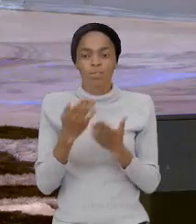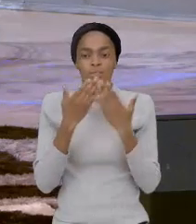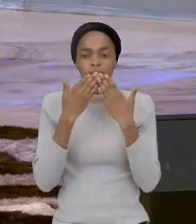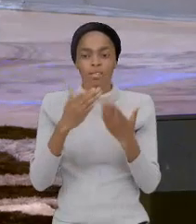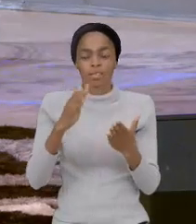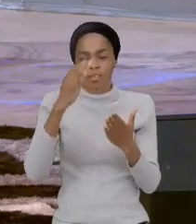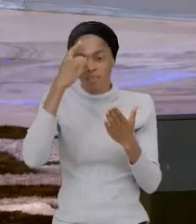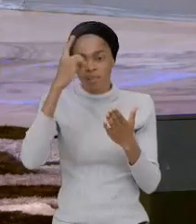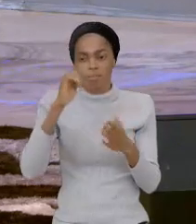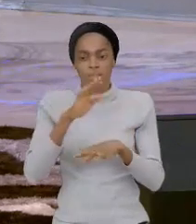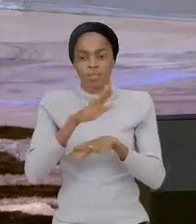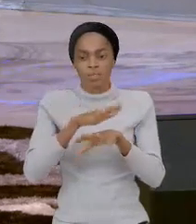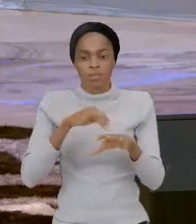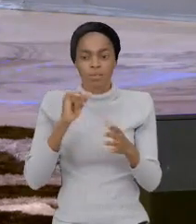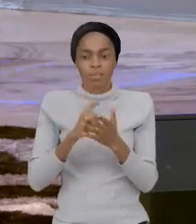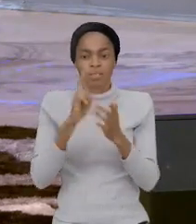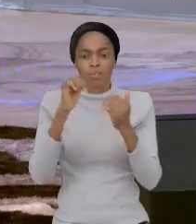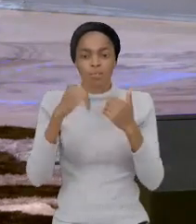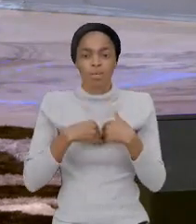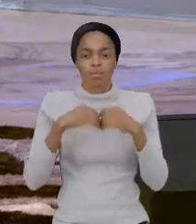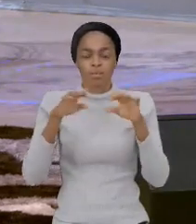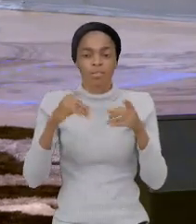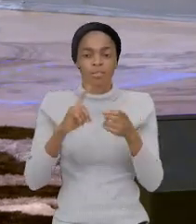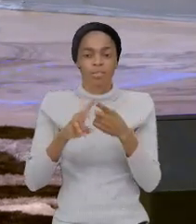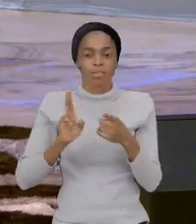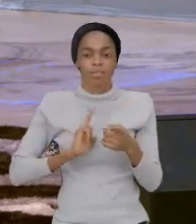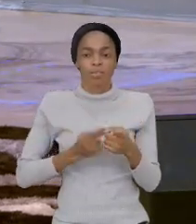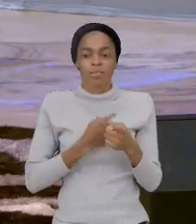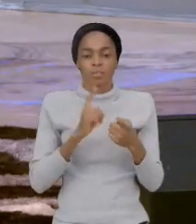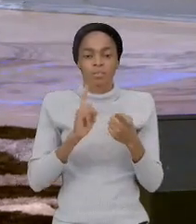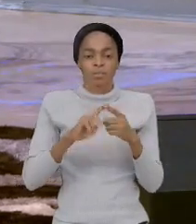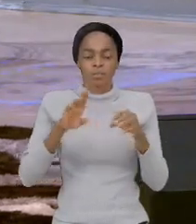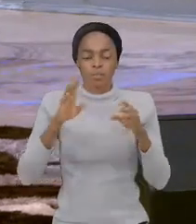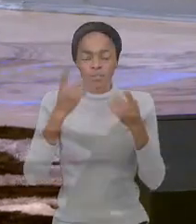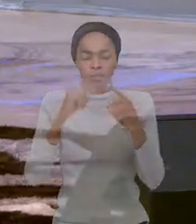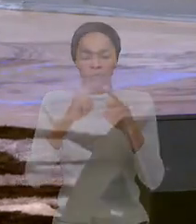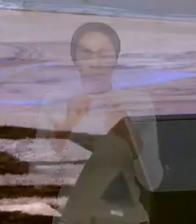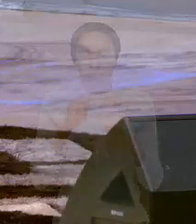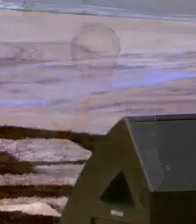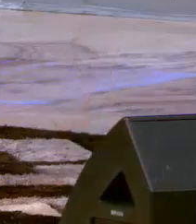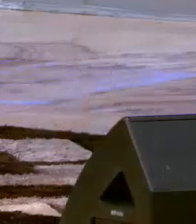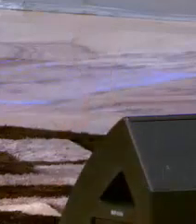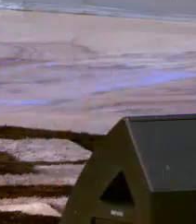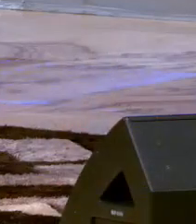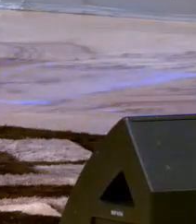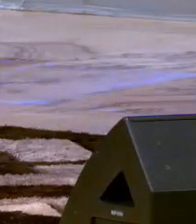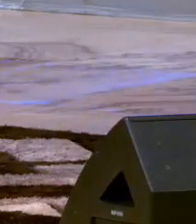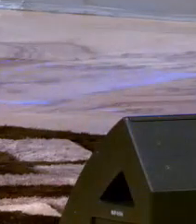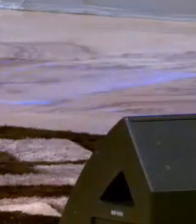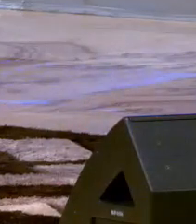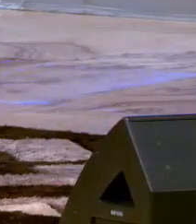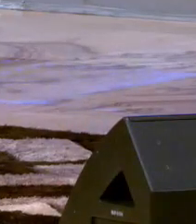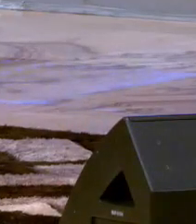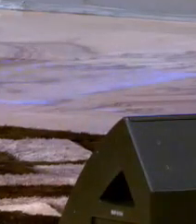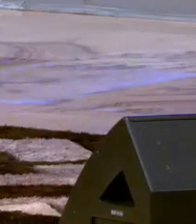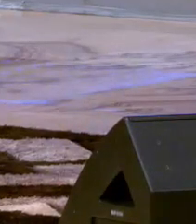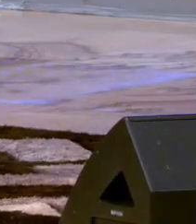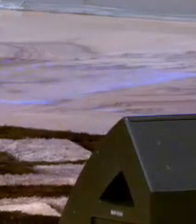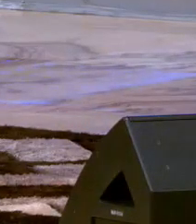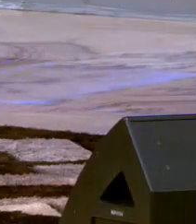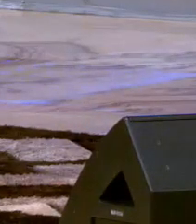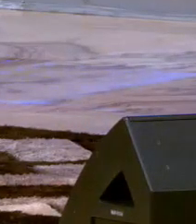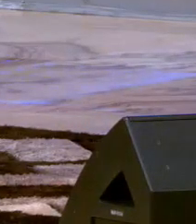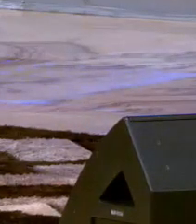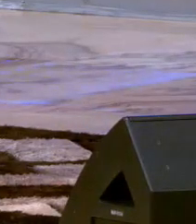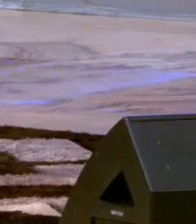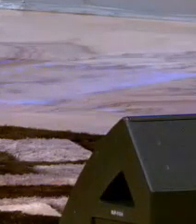the call you're giving us to come into the faith and to abide in the faith. We pray that the grace